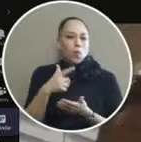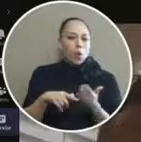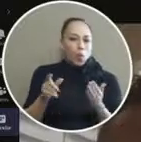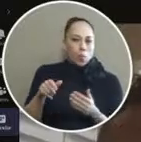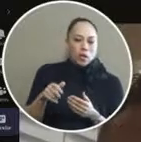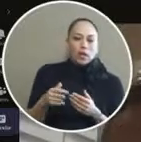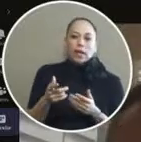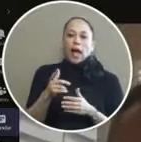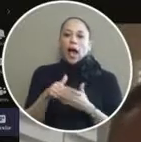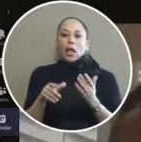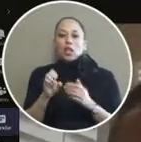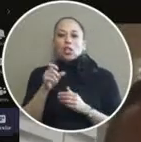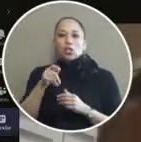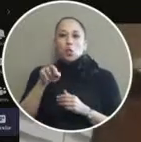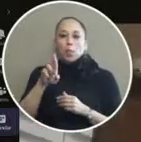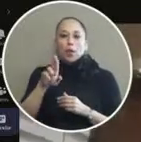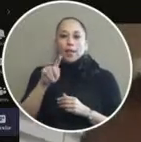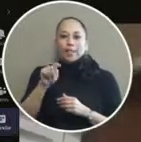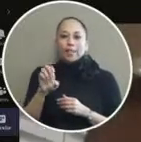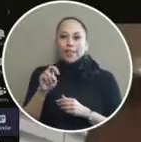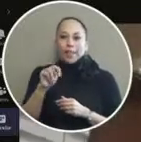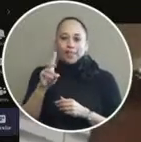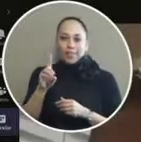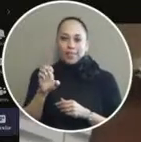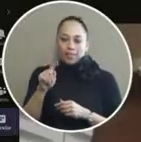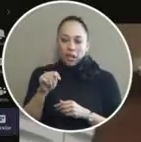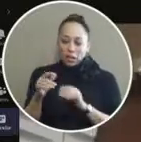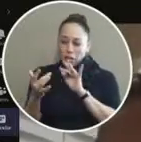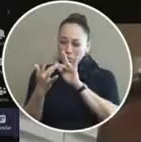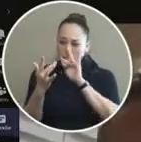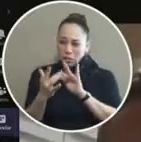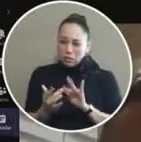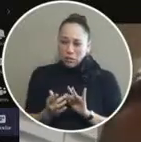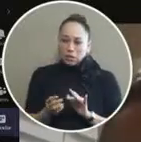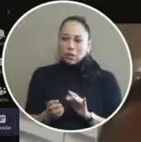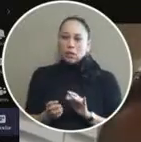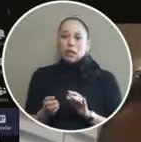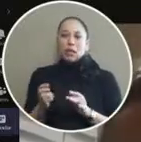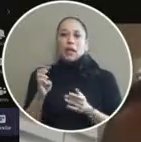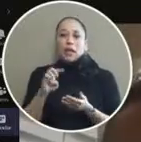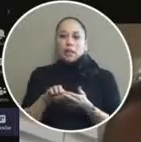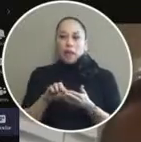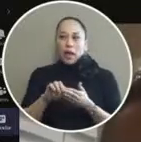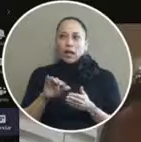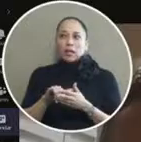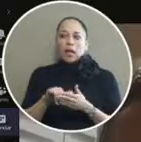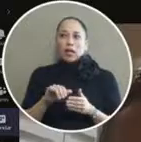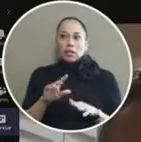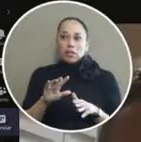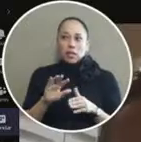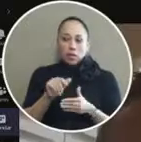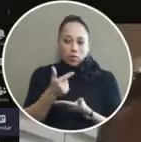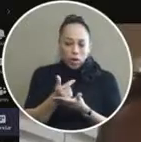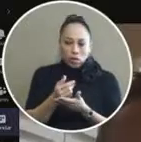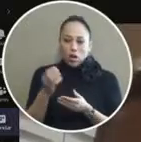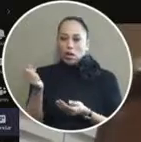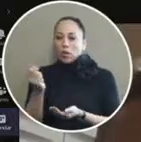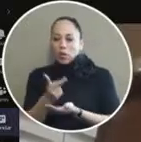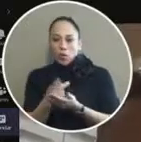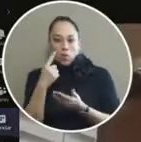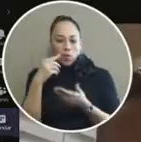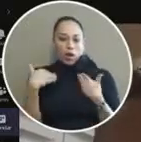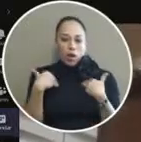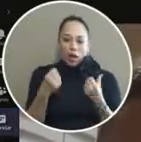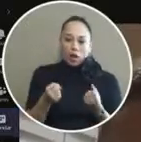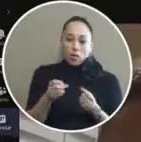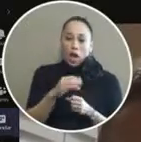meet with the superintendents, again, when we need to. What we've reached out to superintendents about is the graduations and how those have to be approved by the health